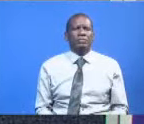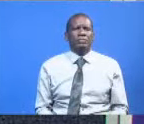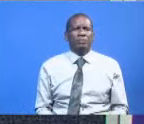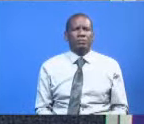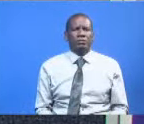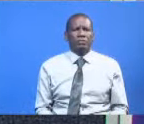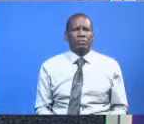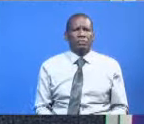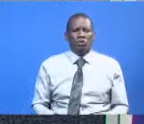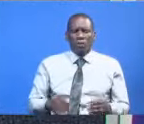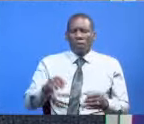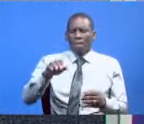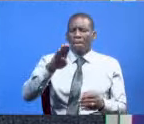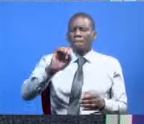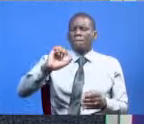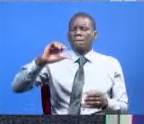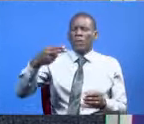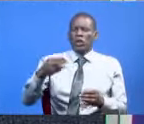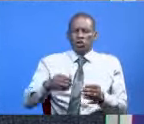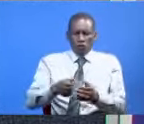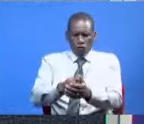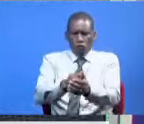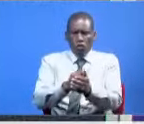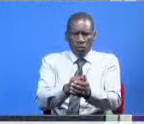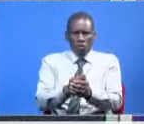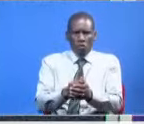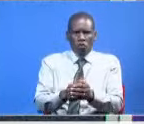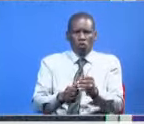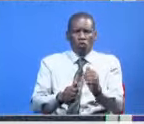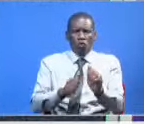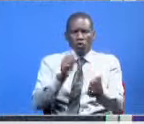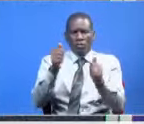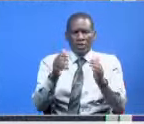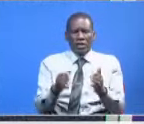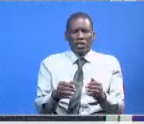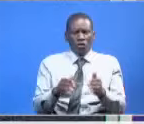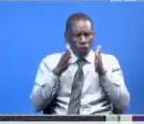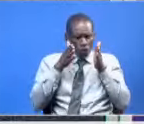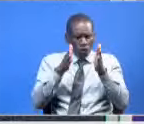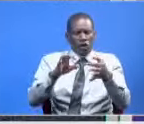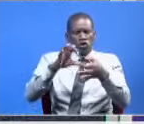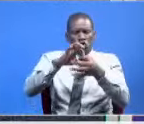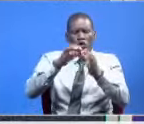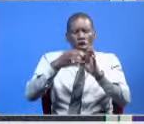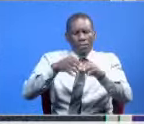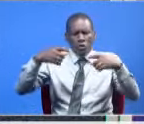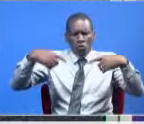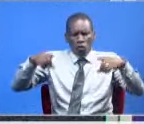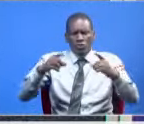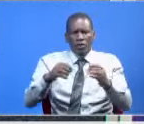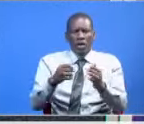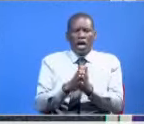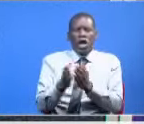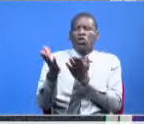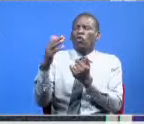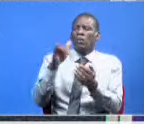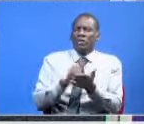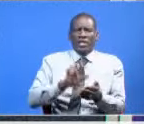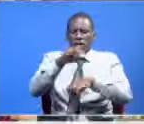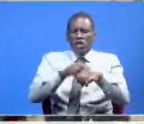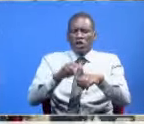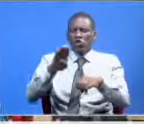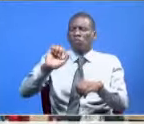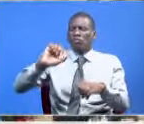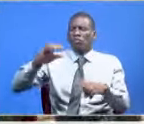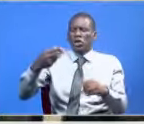Also, beach volleyball Olympian Guadencia Makokha has set her eyes on Olympic qualification, and she's optimated national beach volleyball